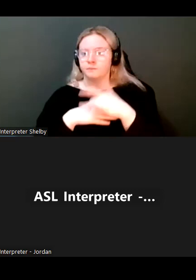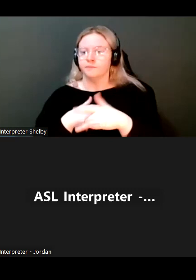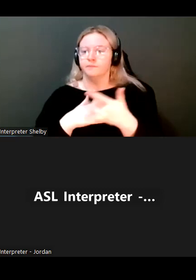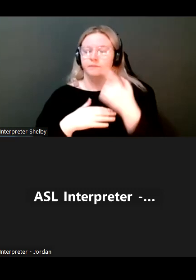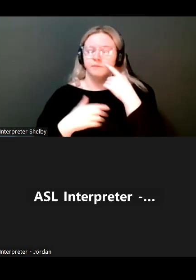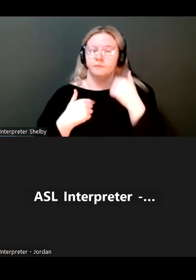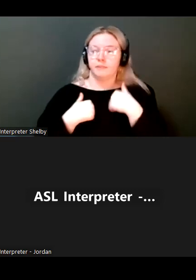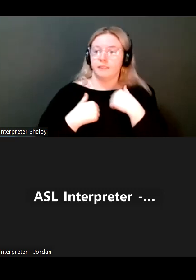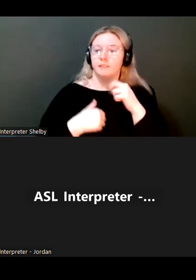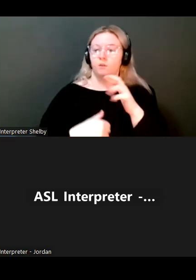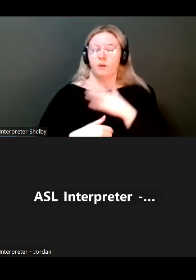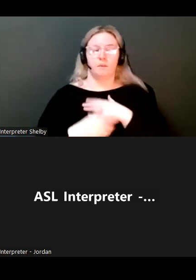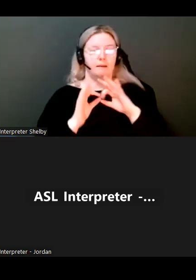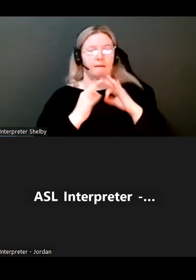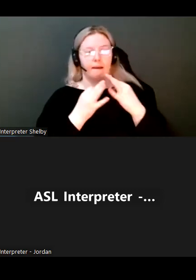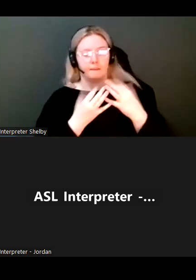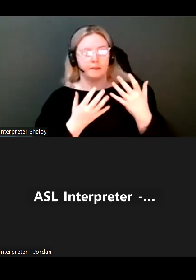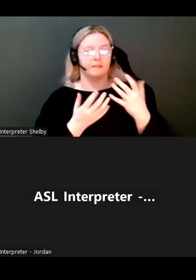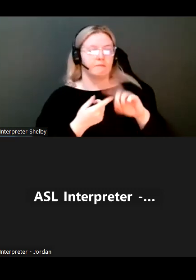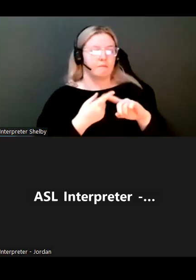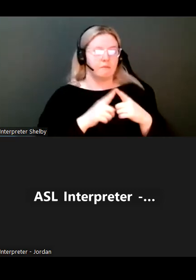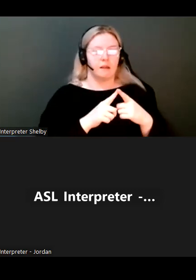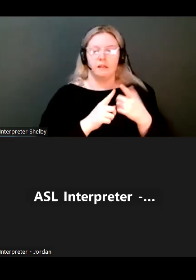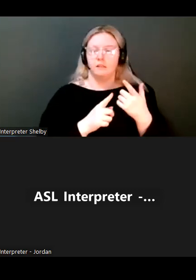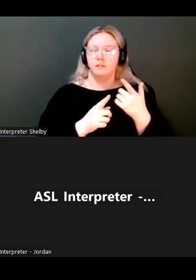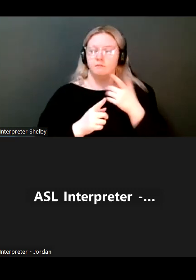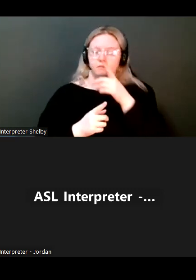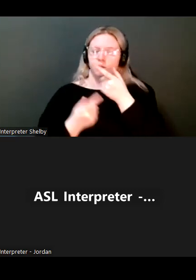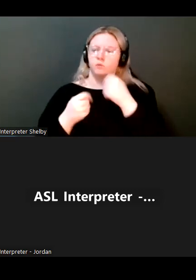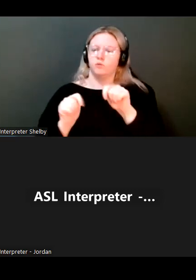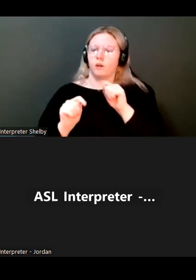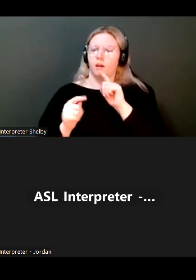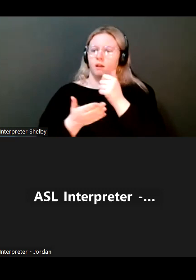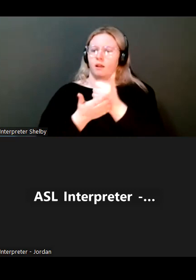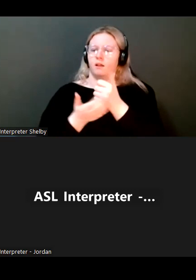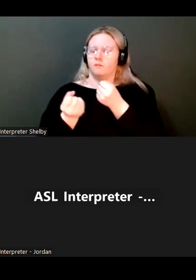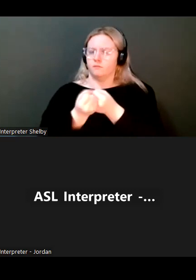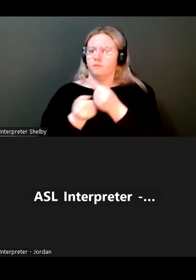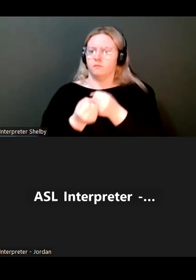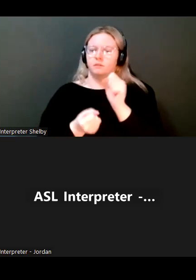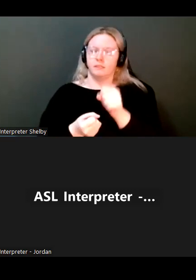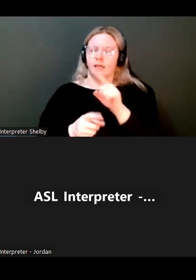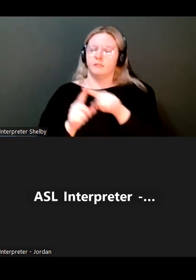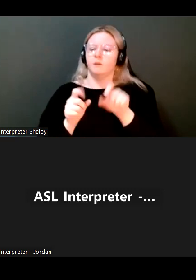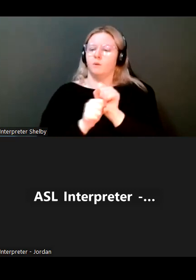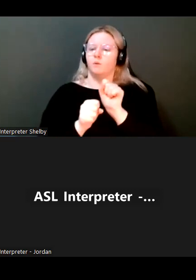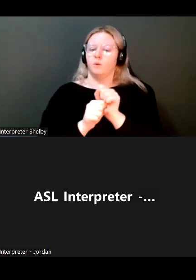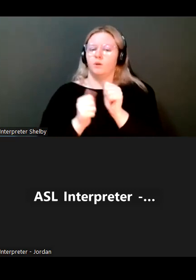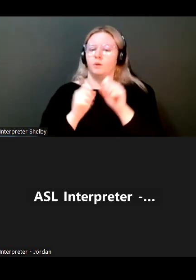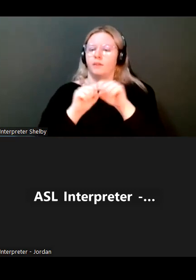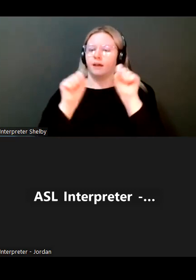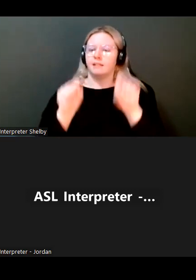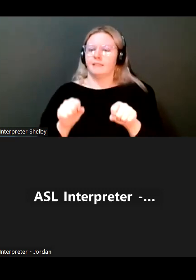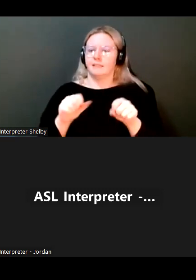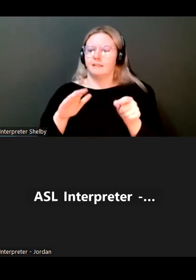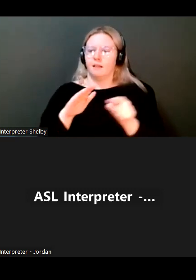one. And certainly I take those calls and try to help people, but we do have a mental health and addictions system navigator for our province.